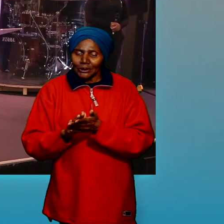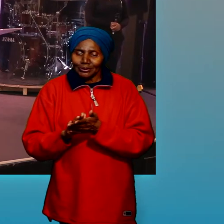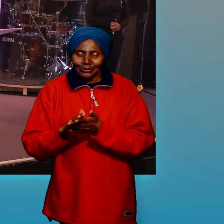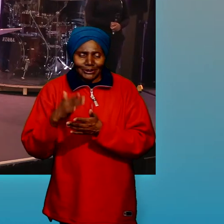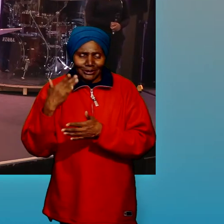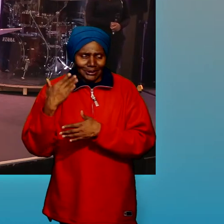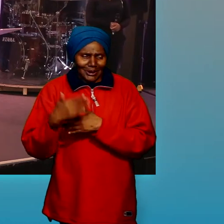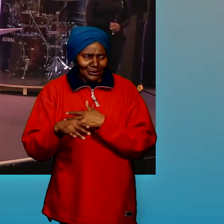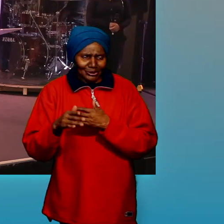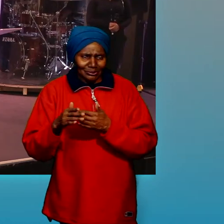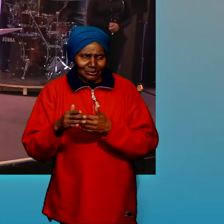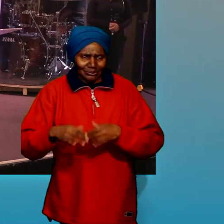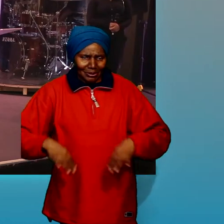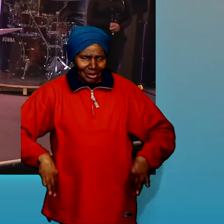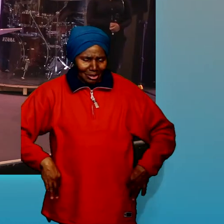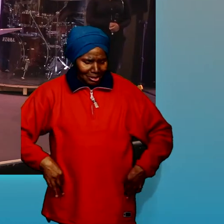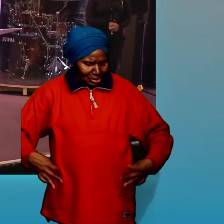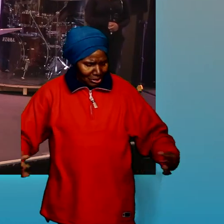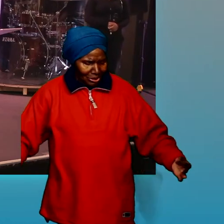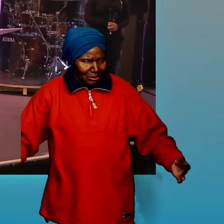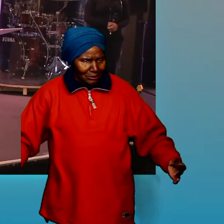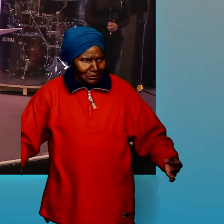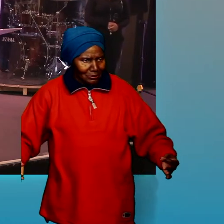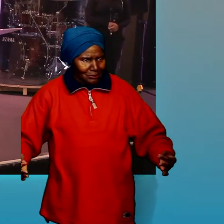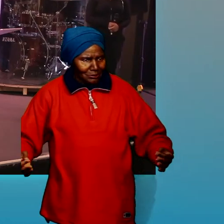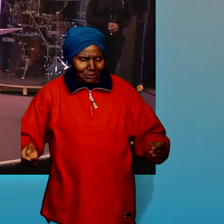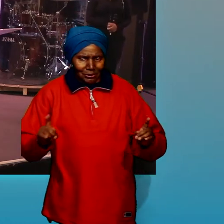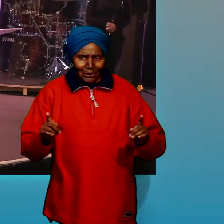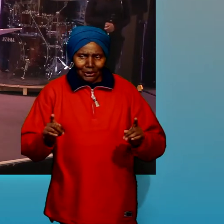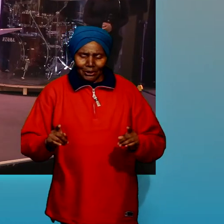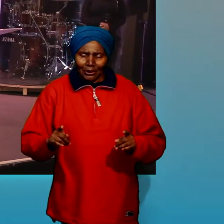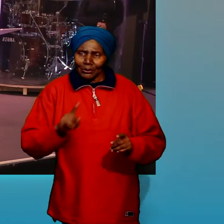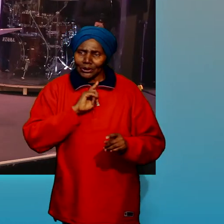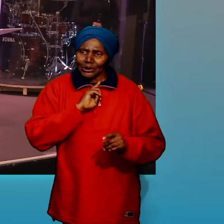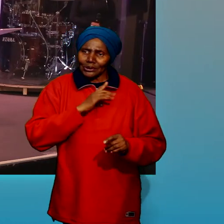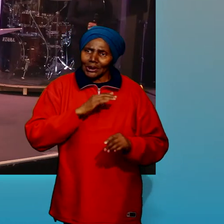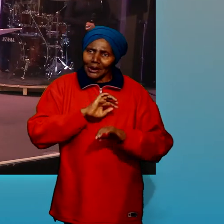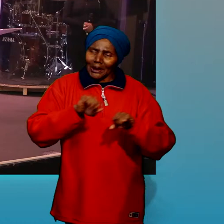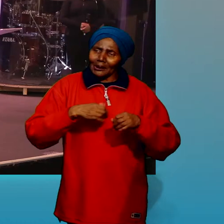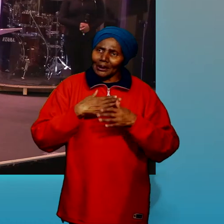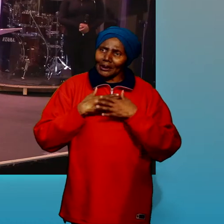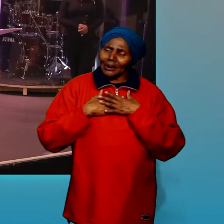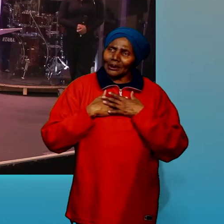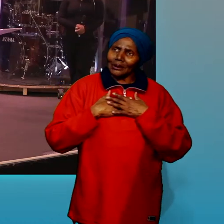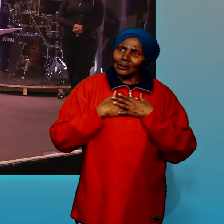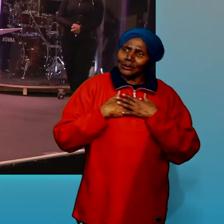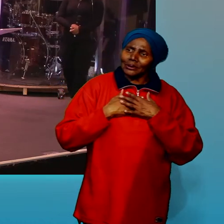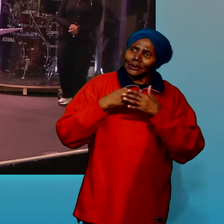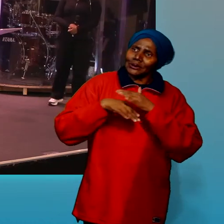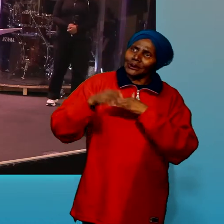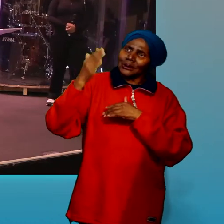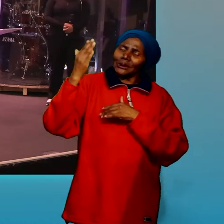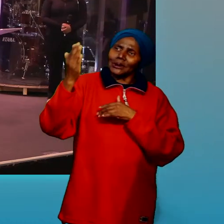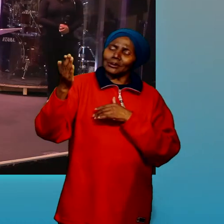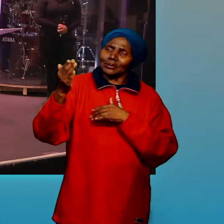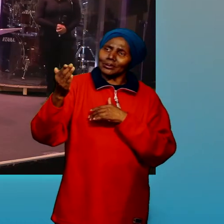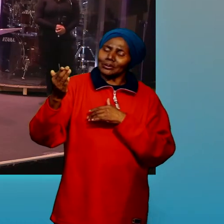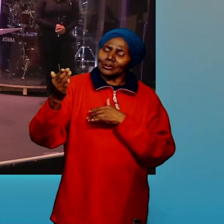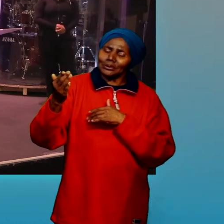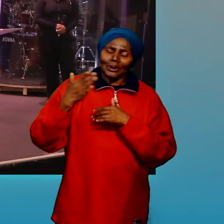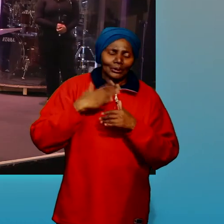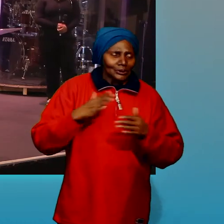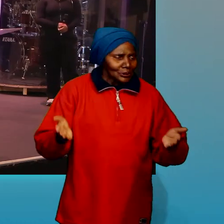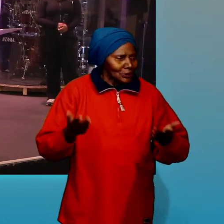pocket when you allow your heart to be in God's pocket. Hallelujah. I want to encourage everyone, no matter what you're going